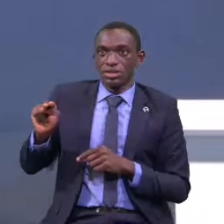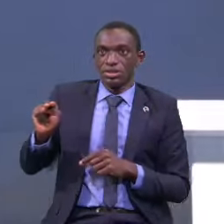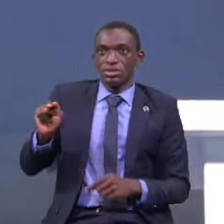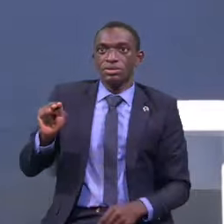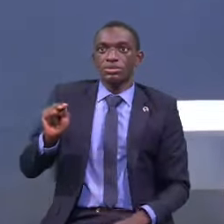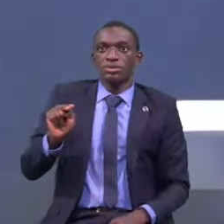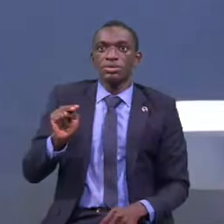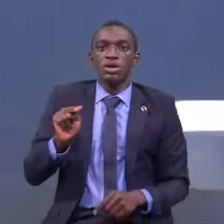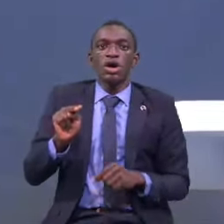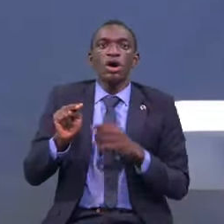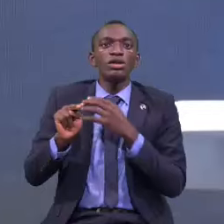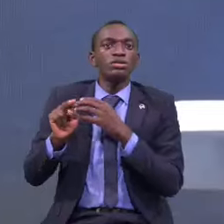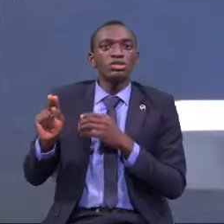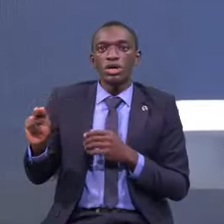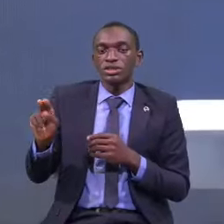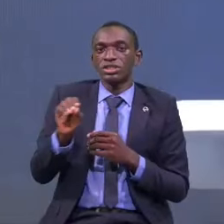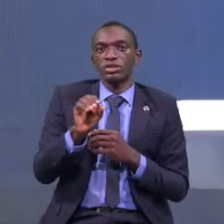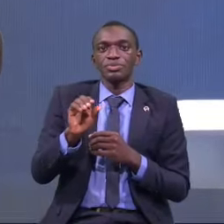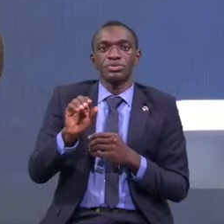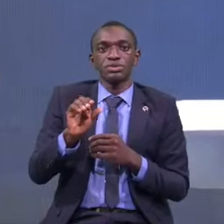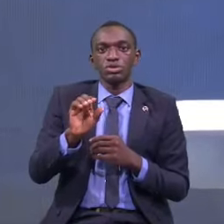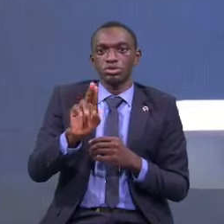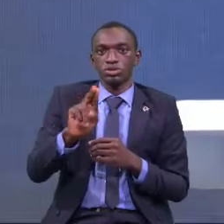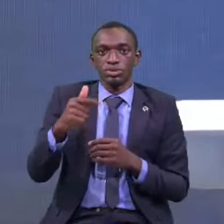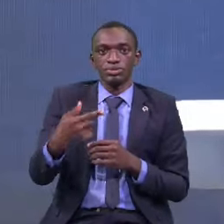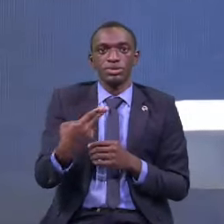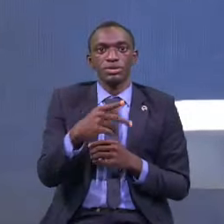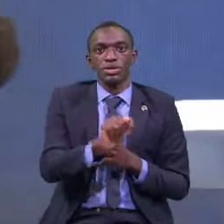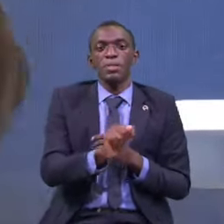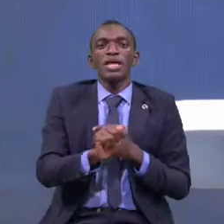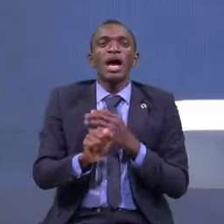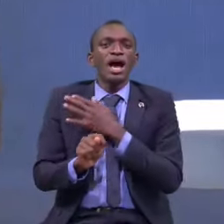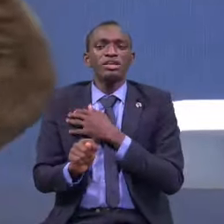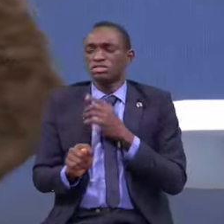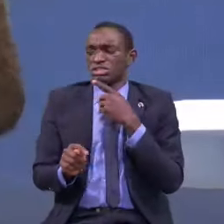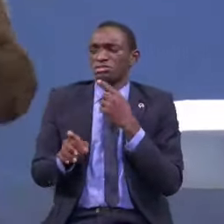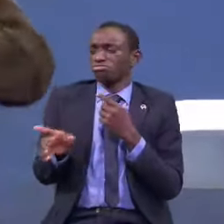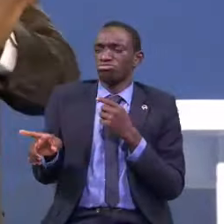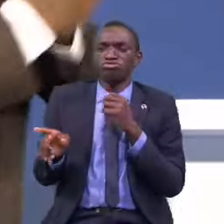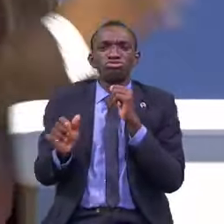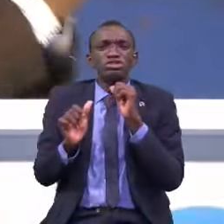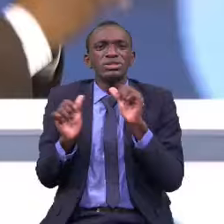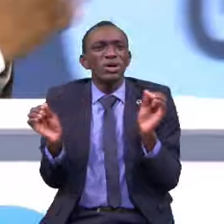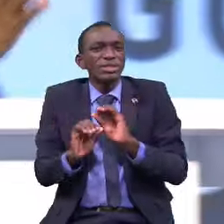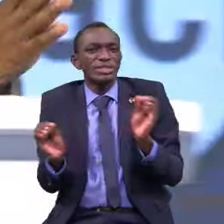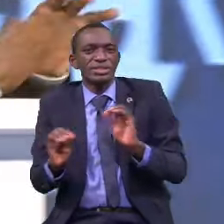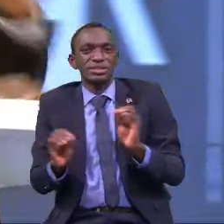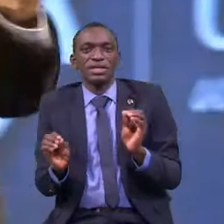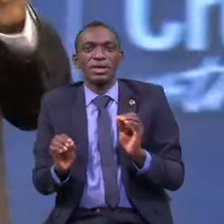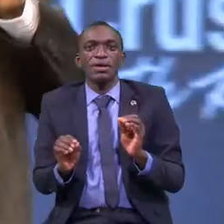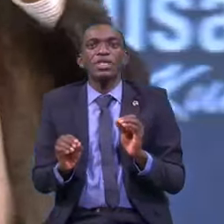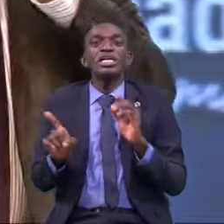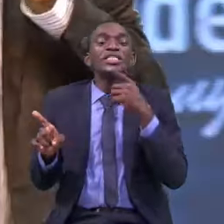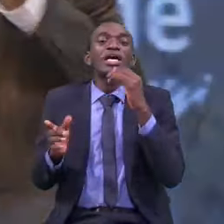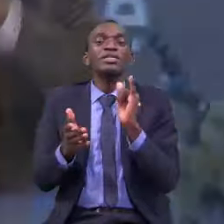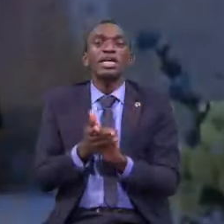Before, you saw not. You saw nothing. Now, the first touch, the